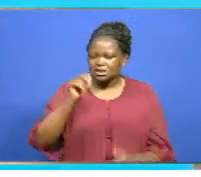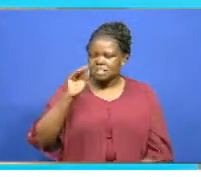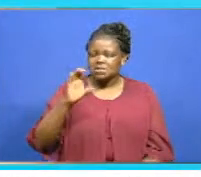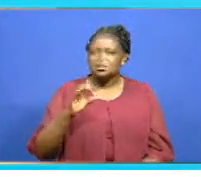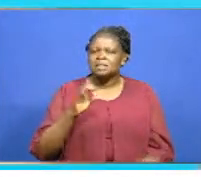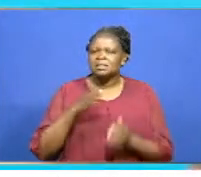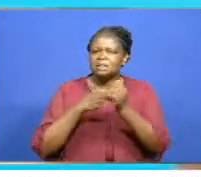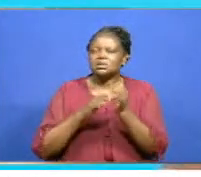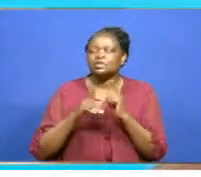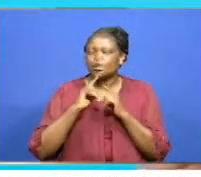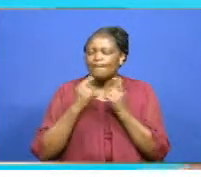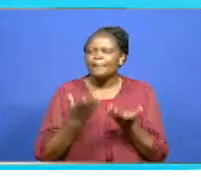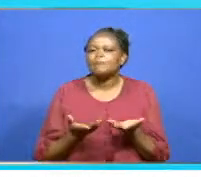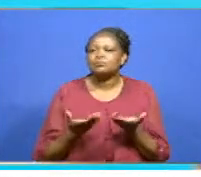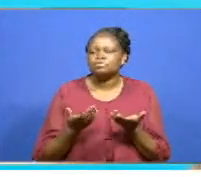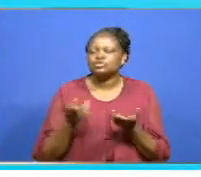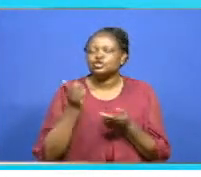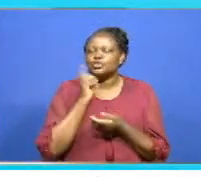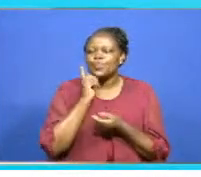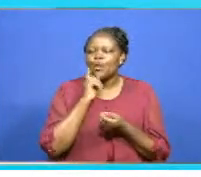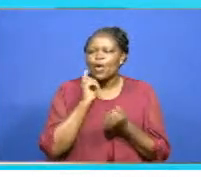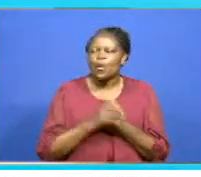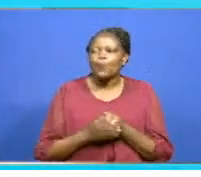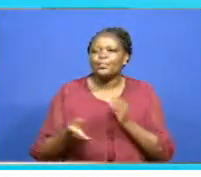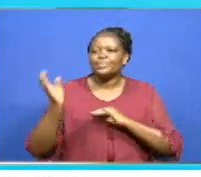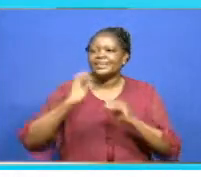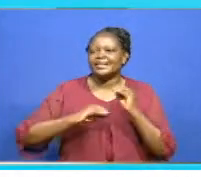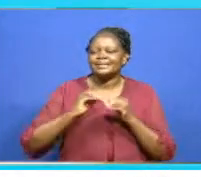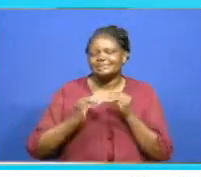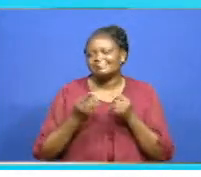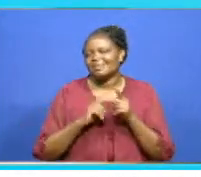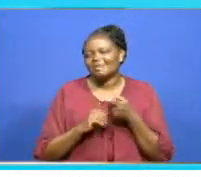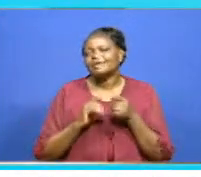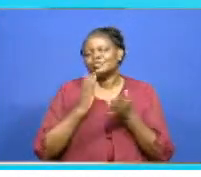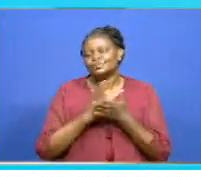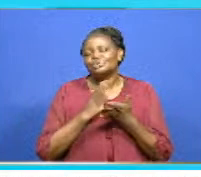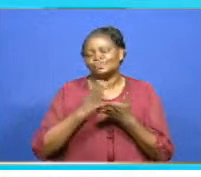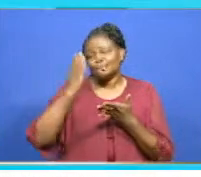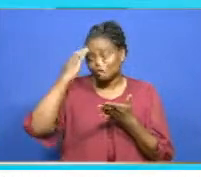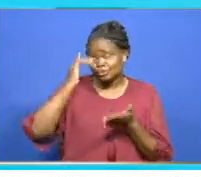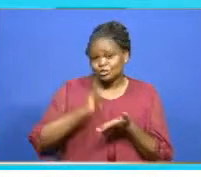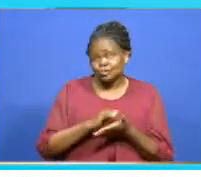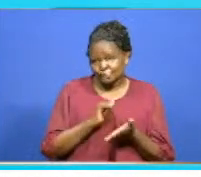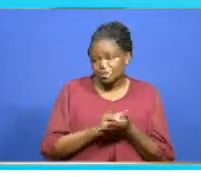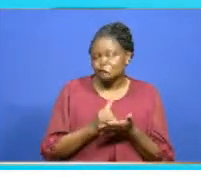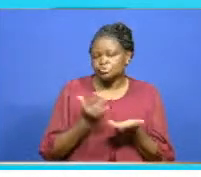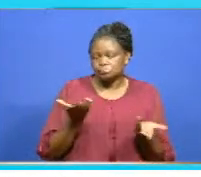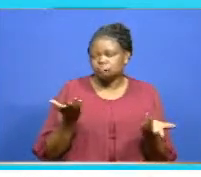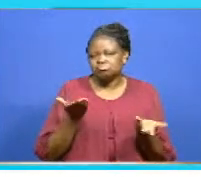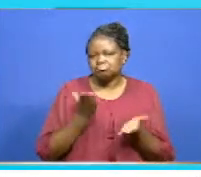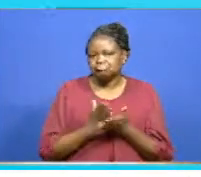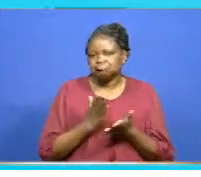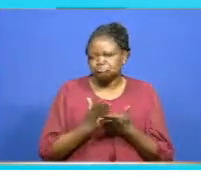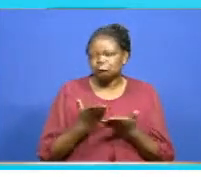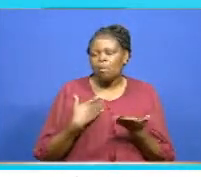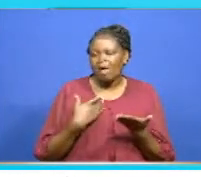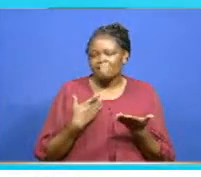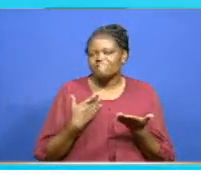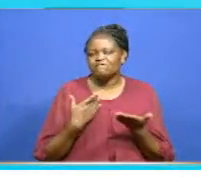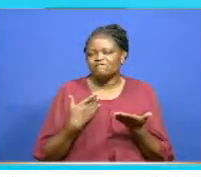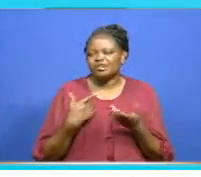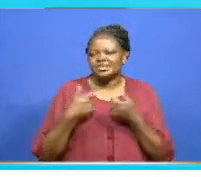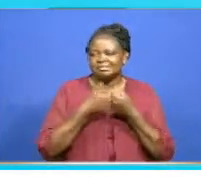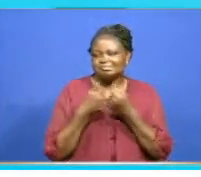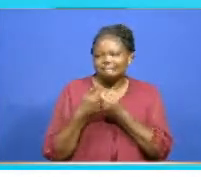about in regards to tomorrow's elections, you can bear me witness that, of course, it's gonna rattle some feathers.